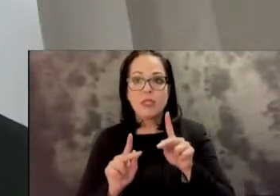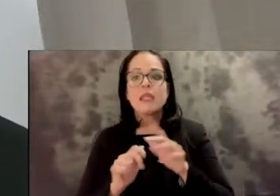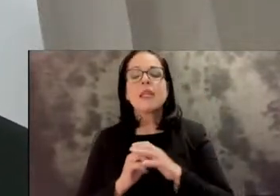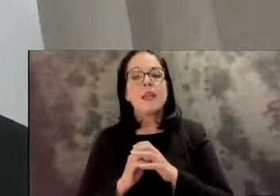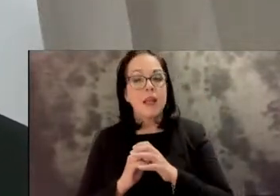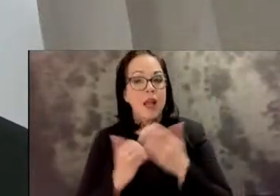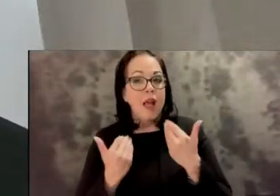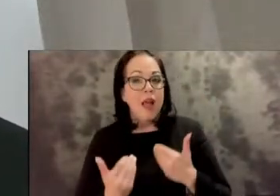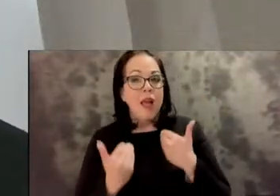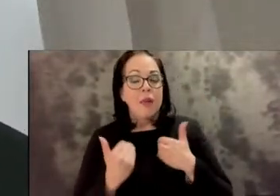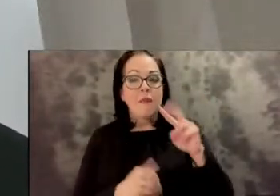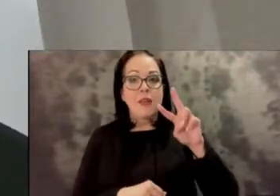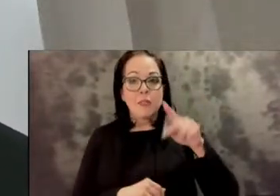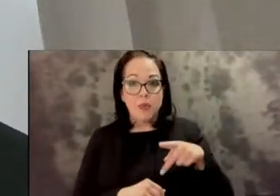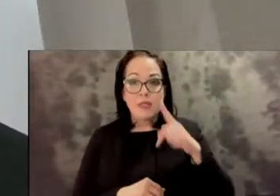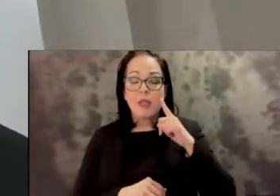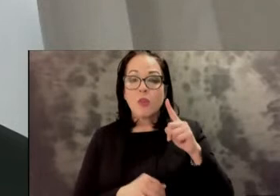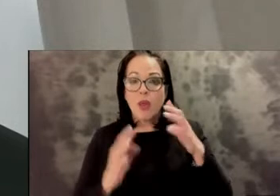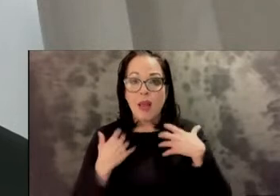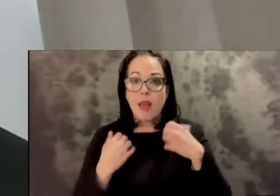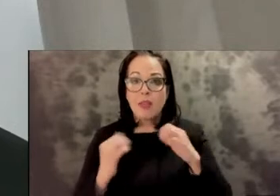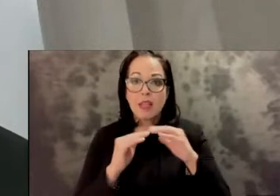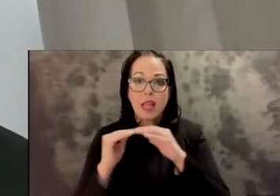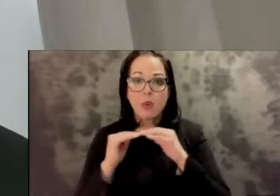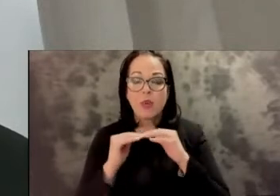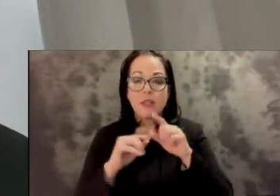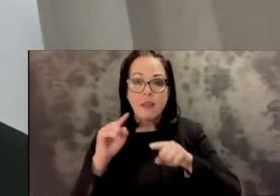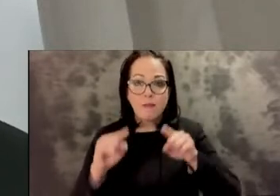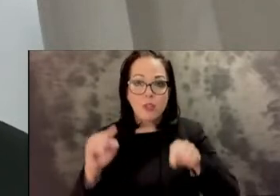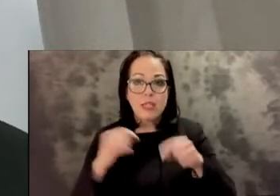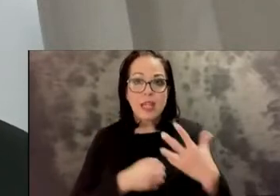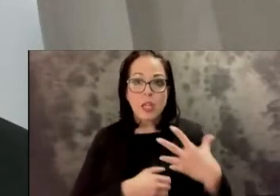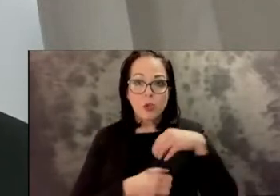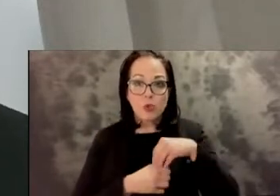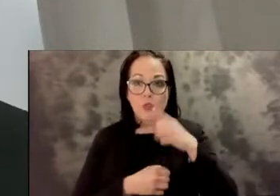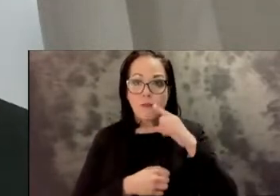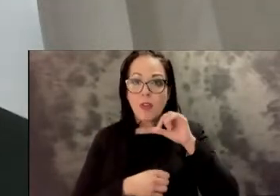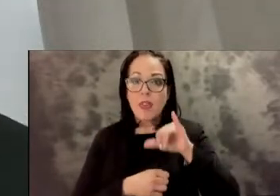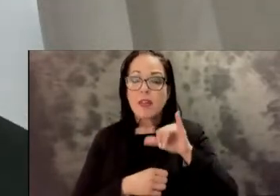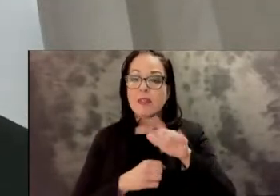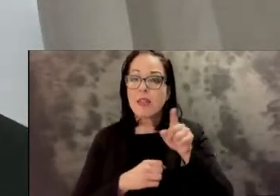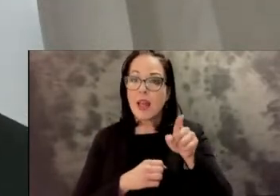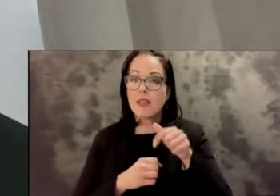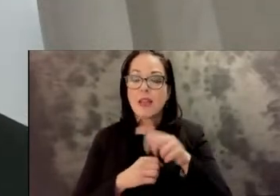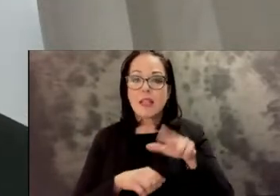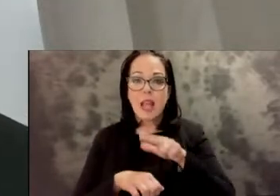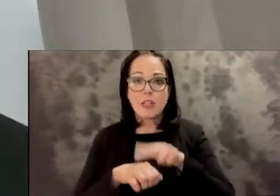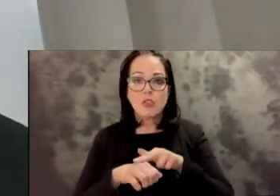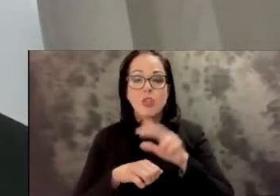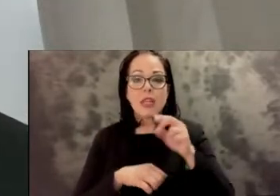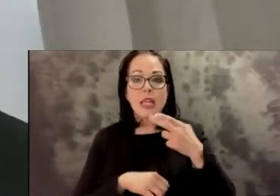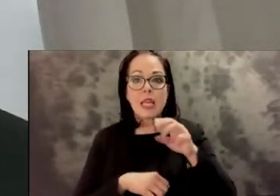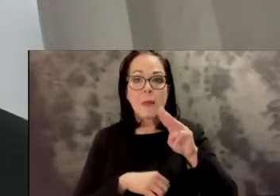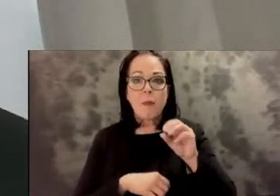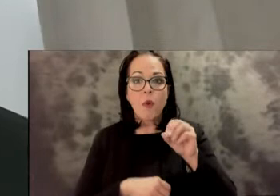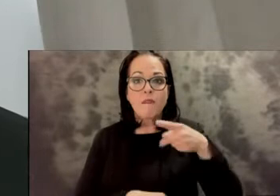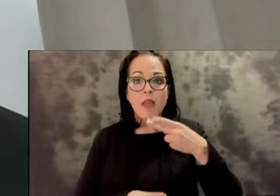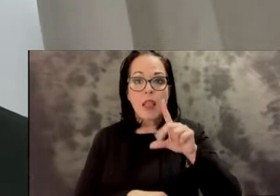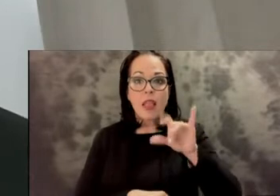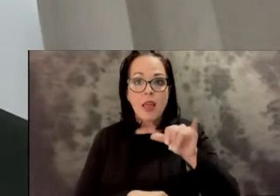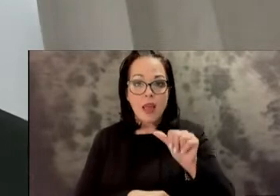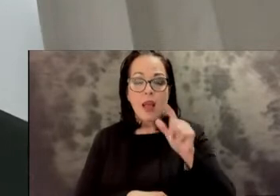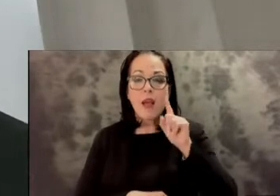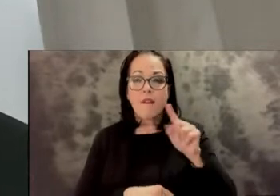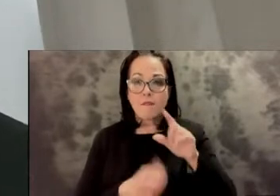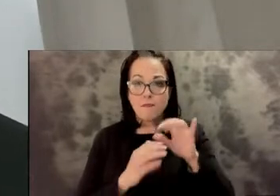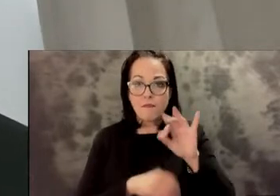I am the Vice President of Health Equity, Diversity, and Inclusion at the National Hemophilia Foundation, and our